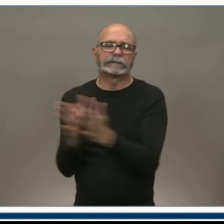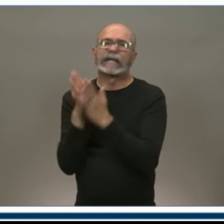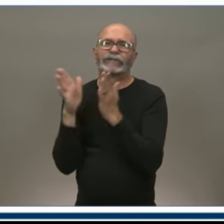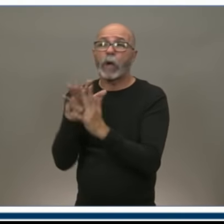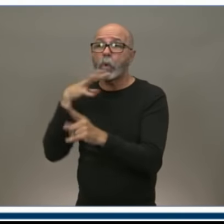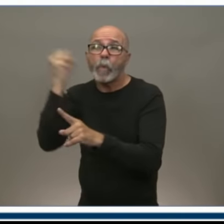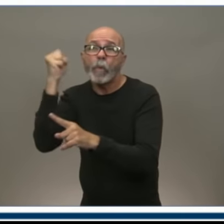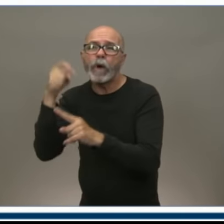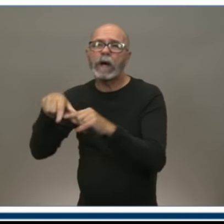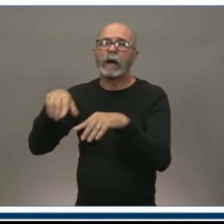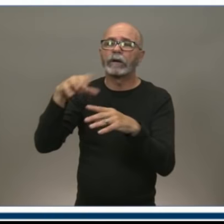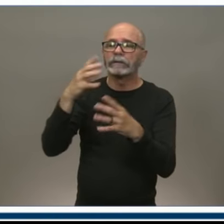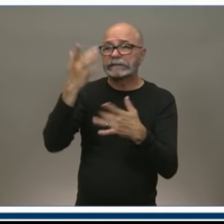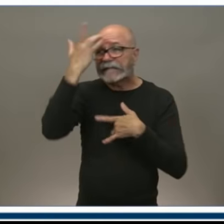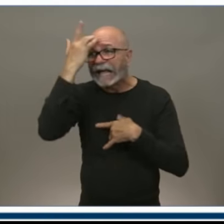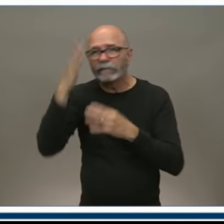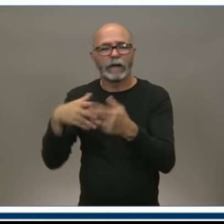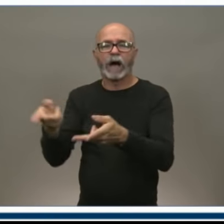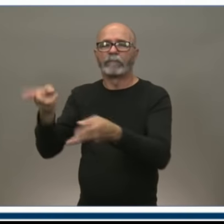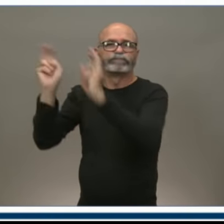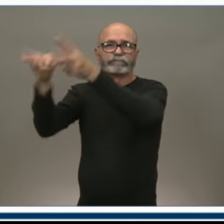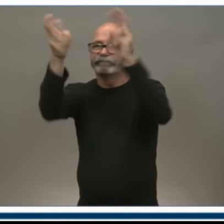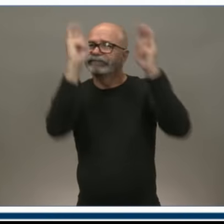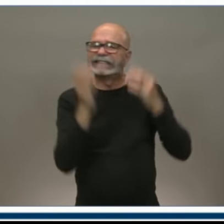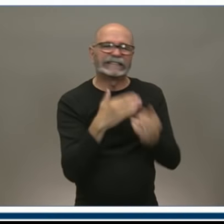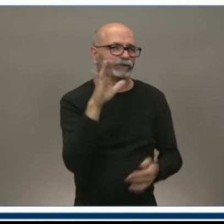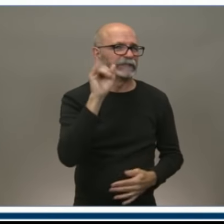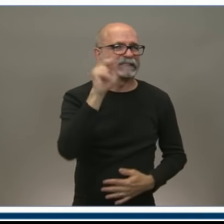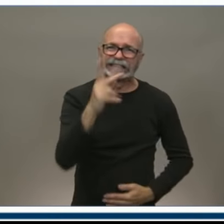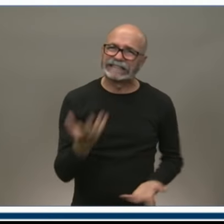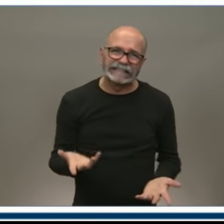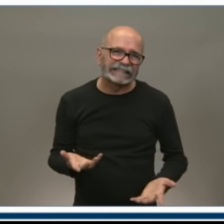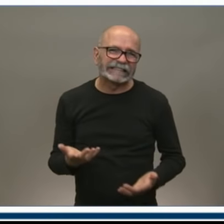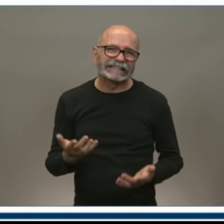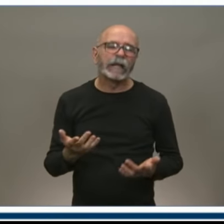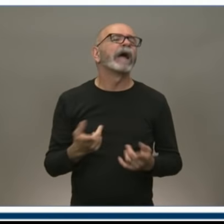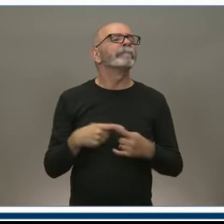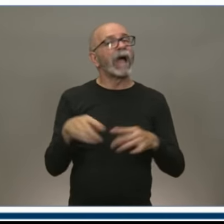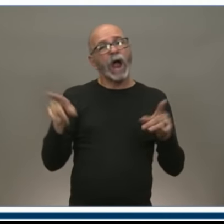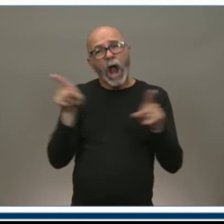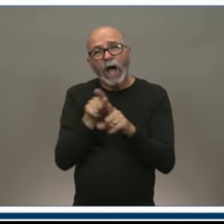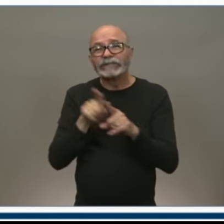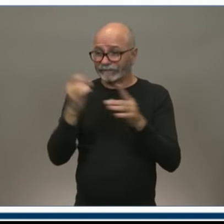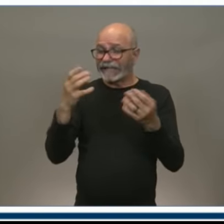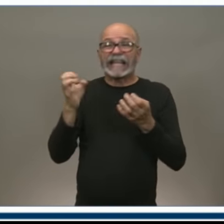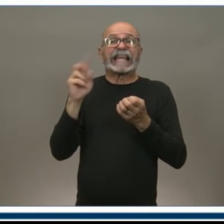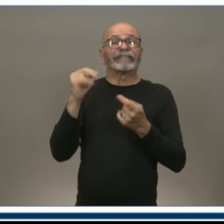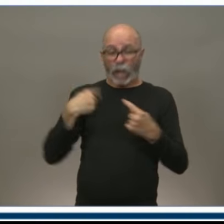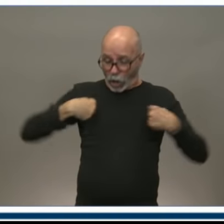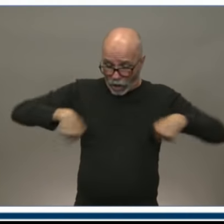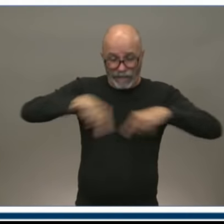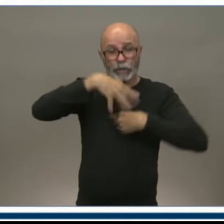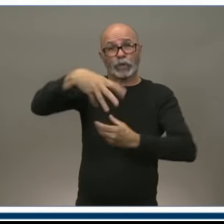do has an impact on how much we're putting other people at risk in our communities, how much we're putting our seniors in our